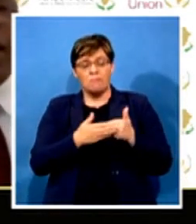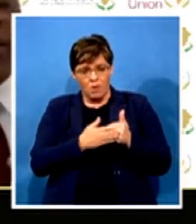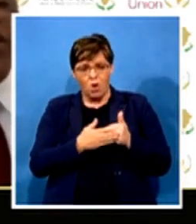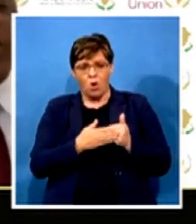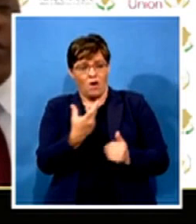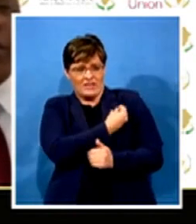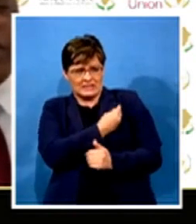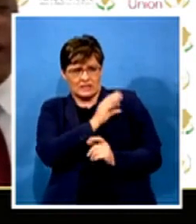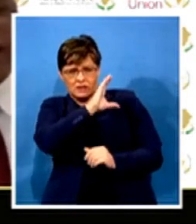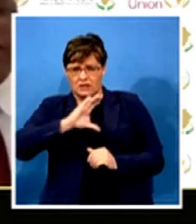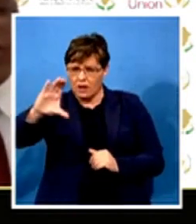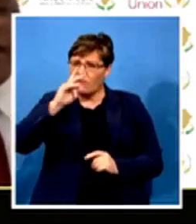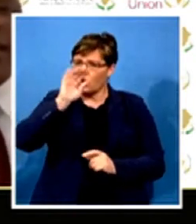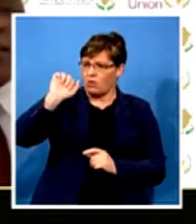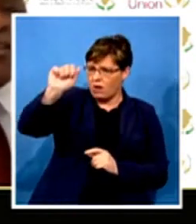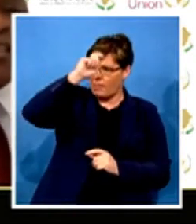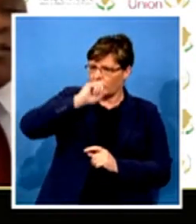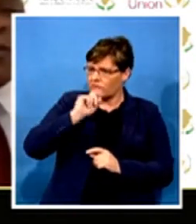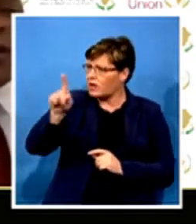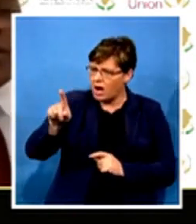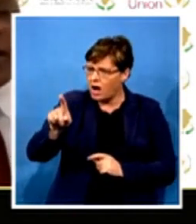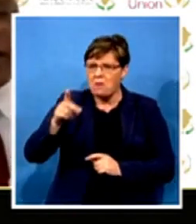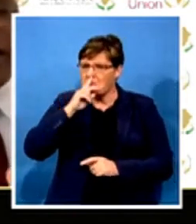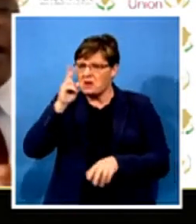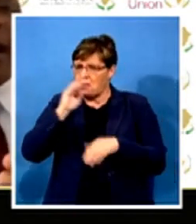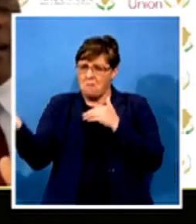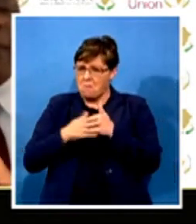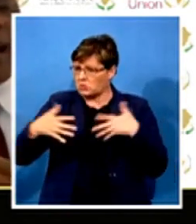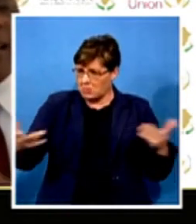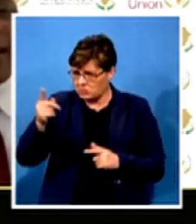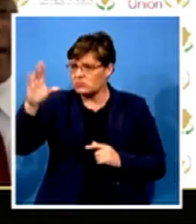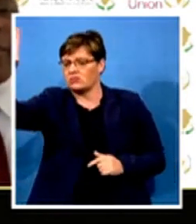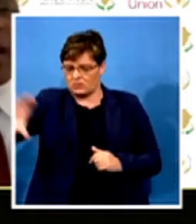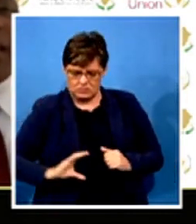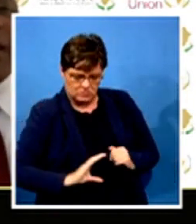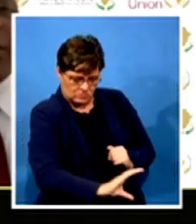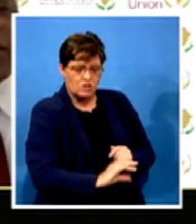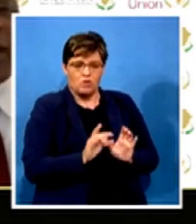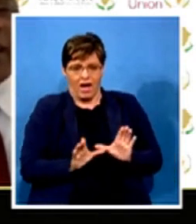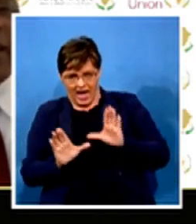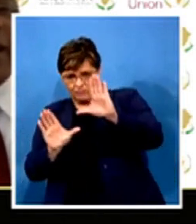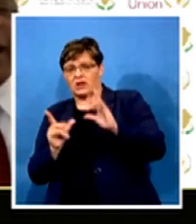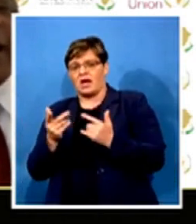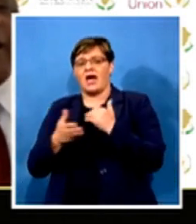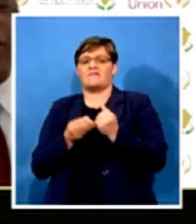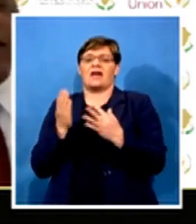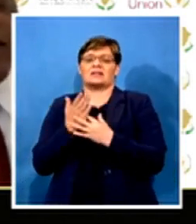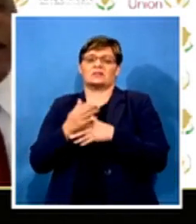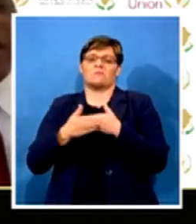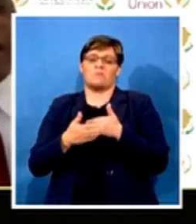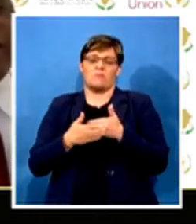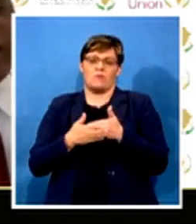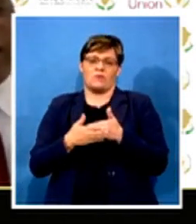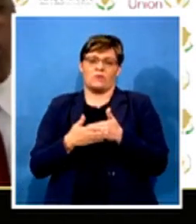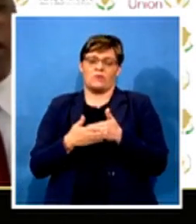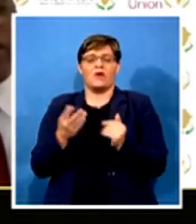and redistribute those vaccines so that the continent of Africa have timely access to those vaccines, so that we can